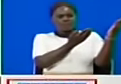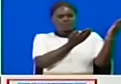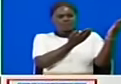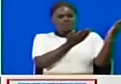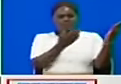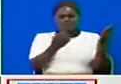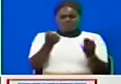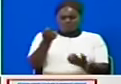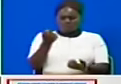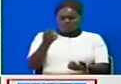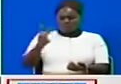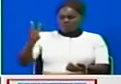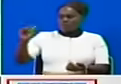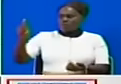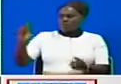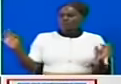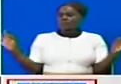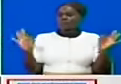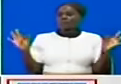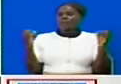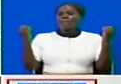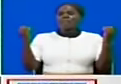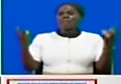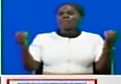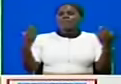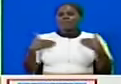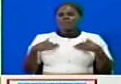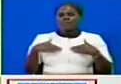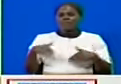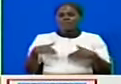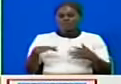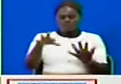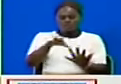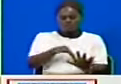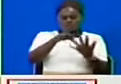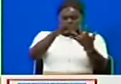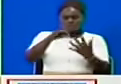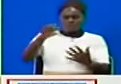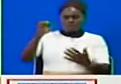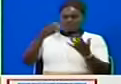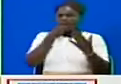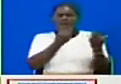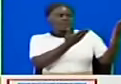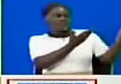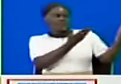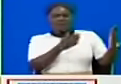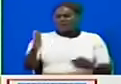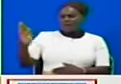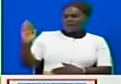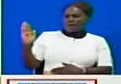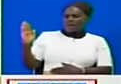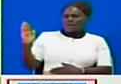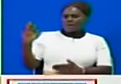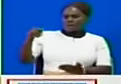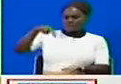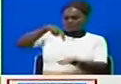Residents of Kipchebor ward surprised many seasoned local politicians when they nominated Eric Bett, a watchman, to fly the Jubilee